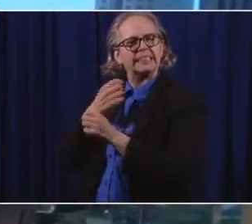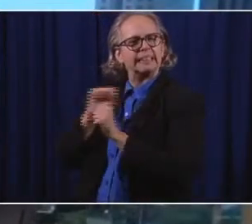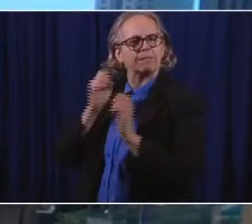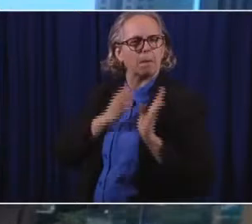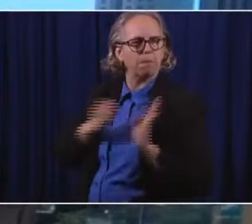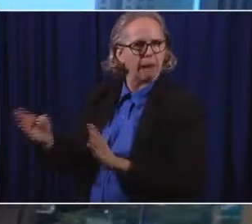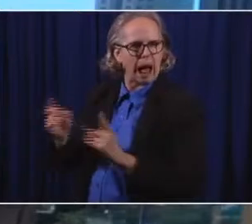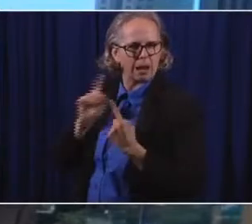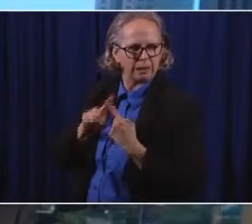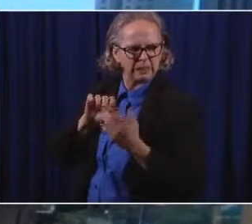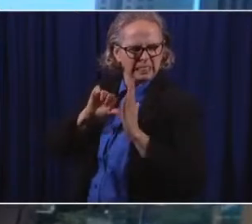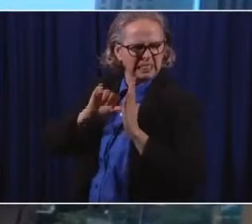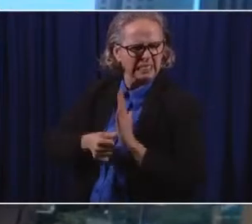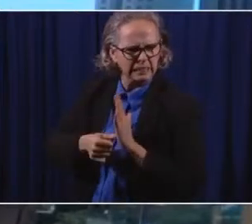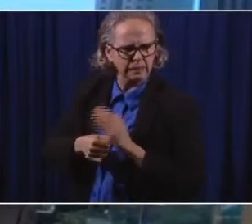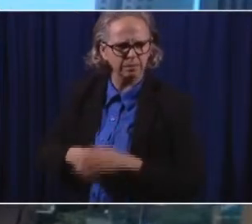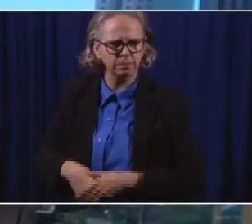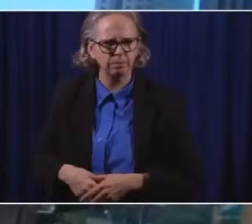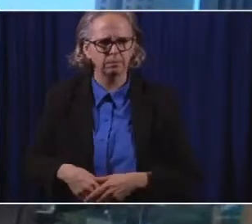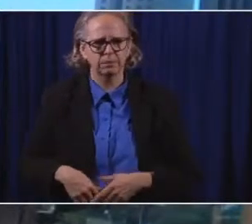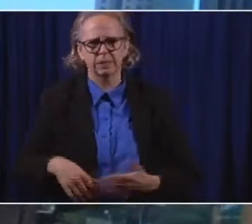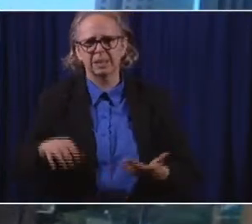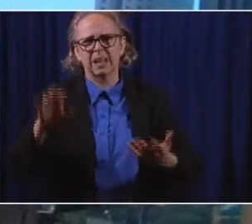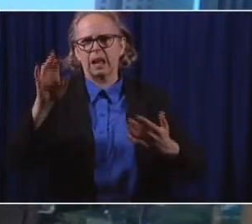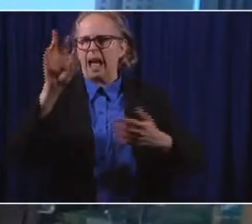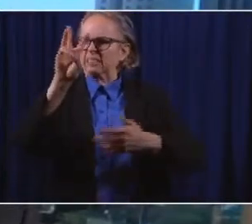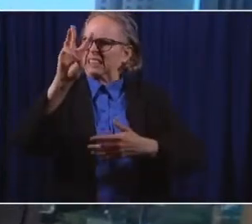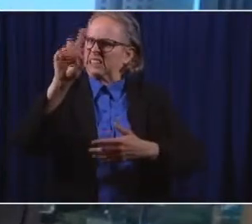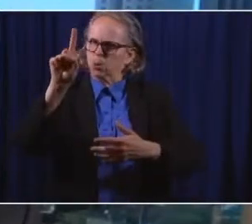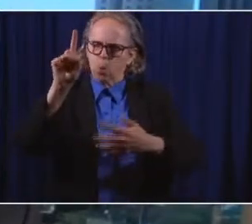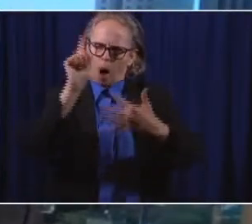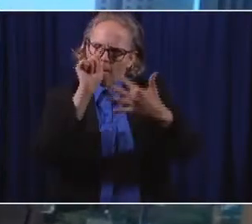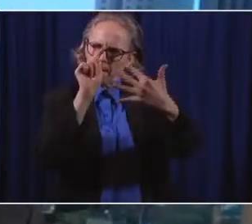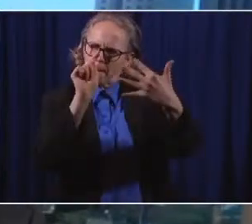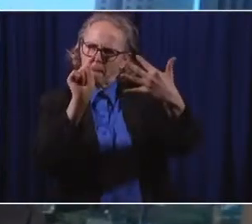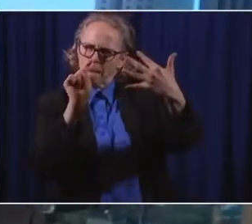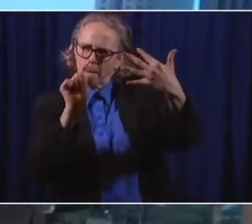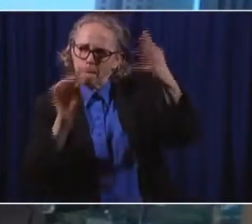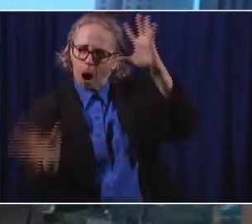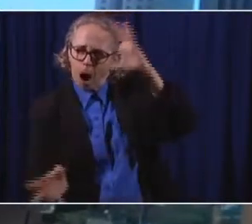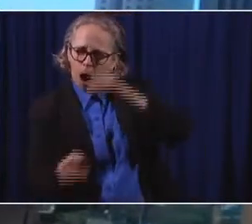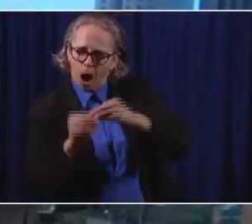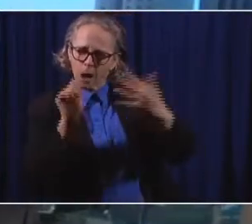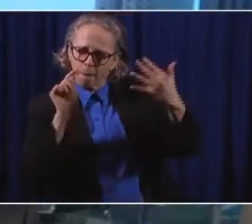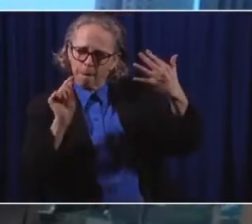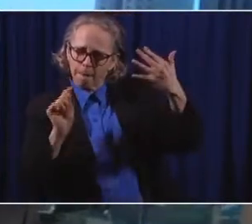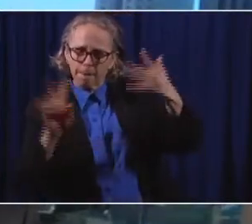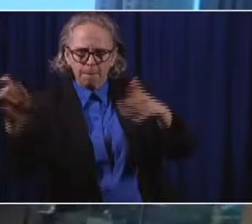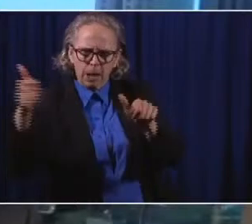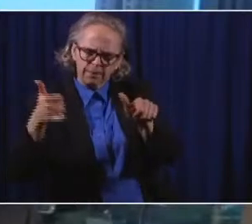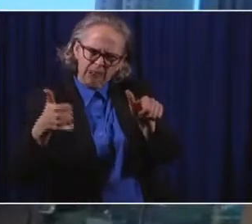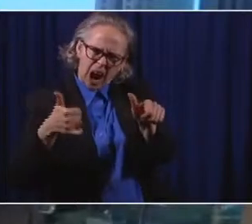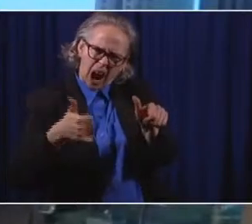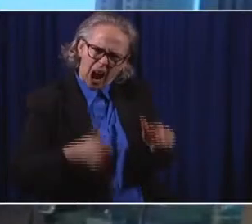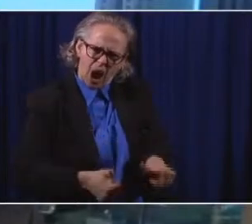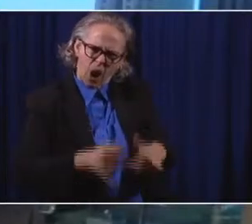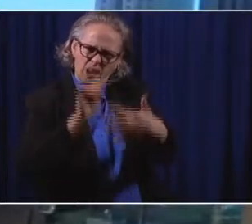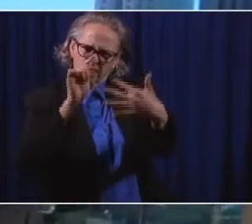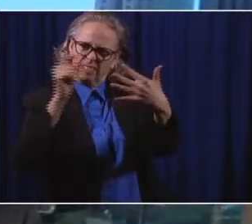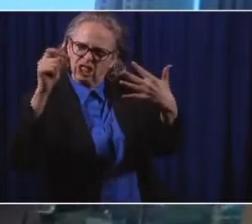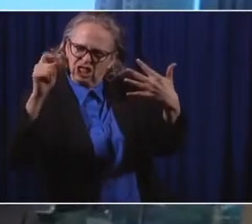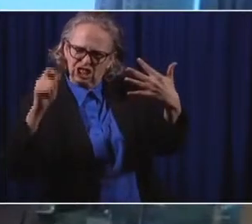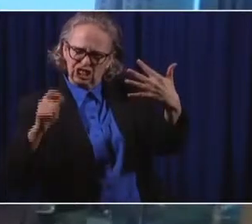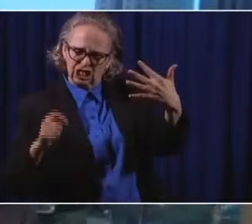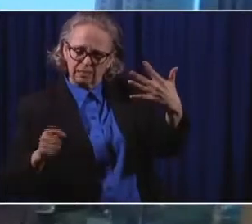Board of Elections is required to follow that checklist. What that'll make sure of is that, again, if you feel comfortable going to the grocery store, you should feel comfortable coming to